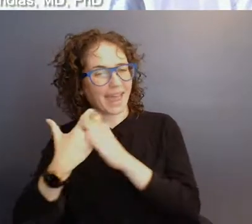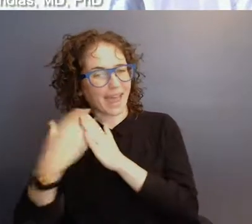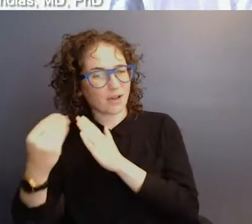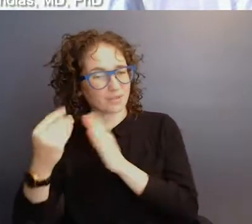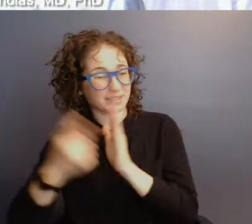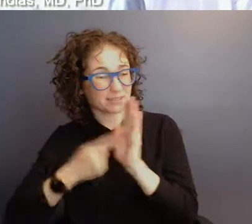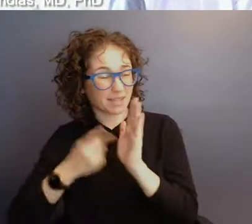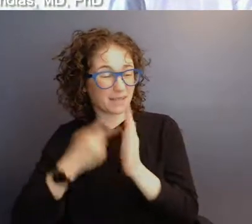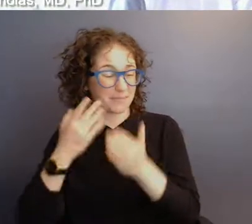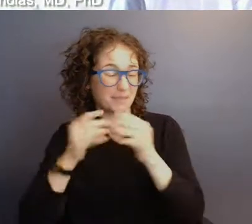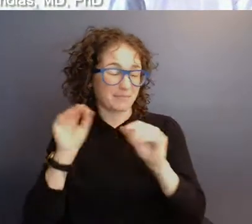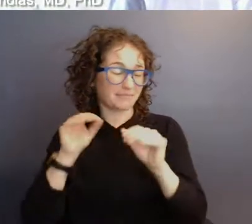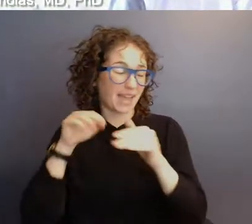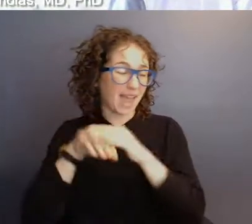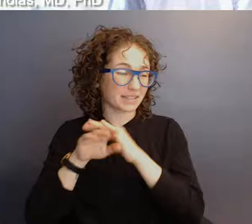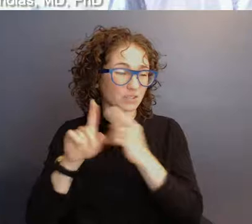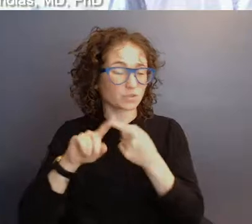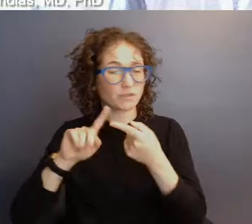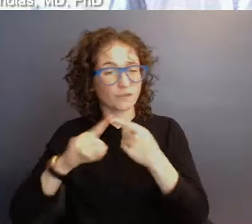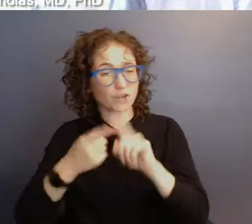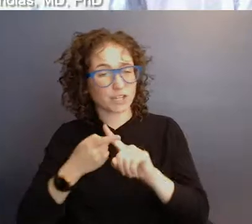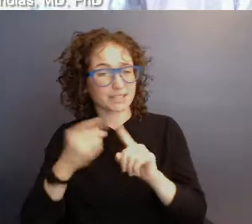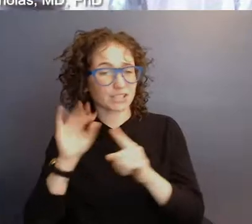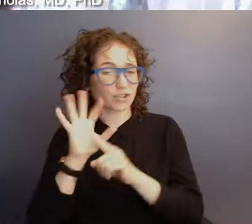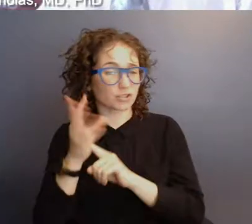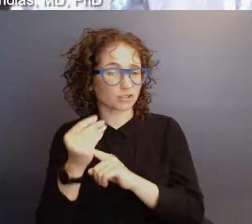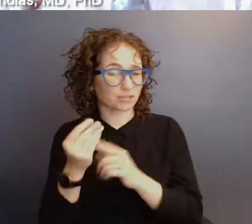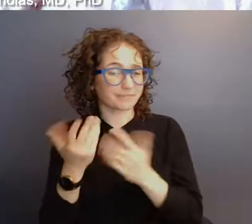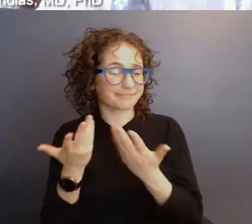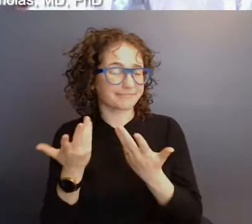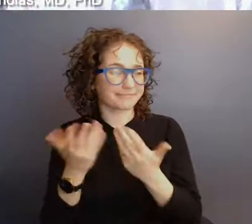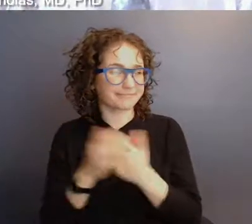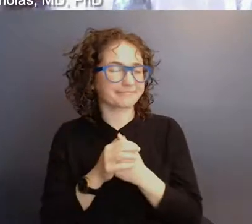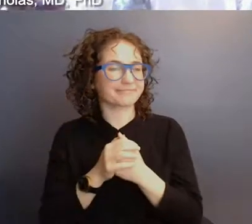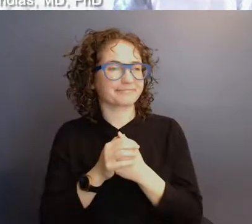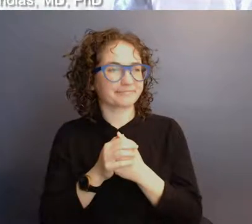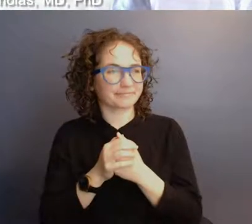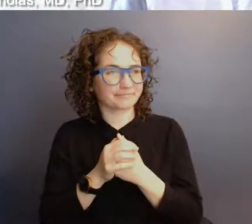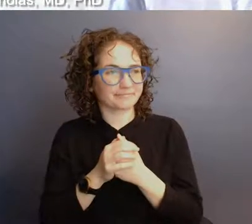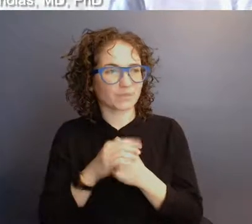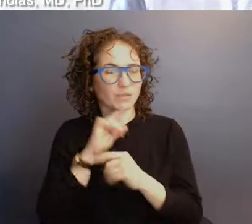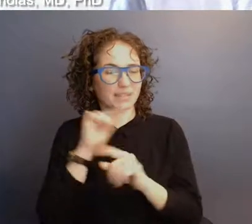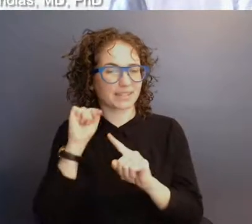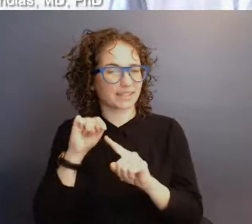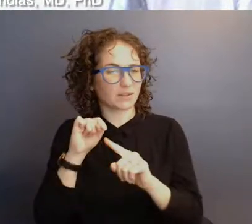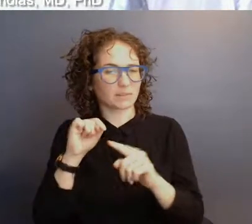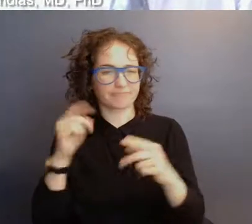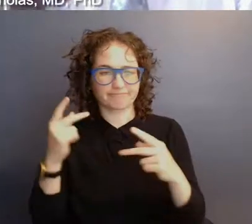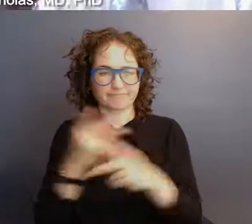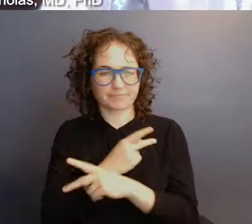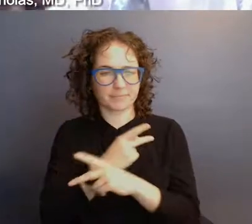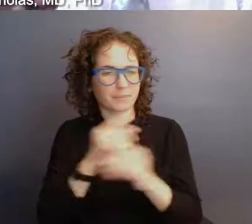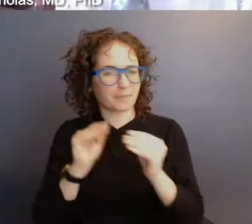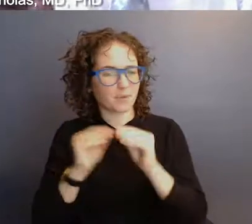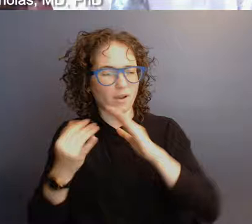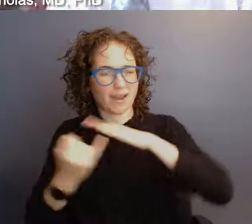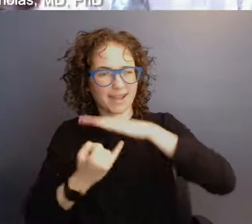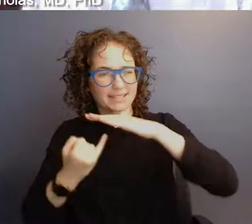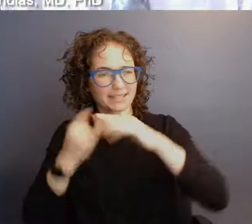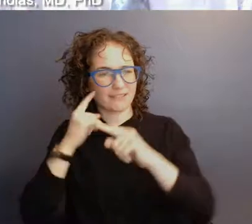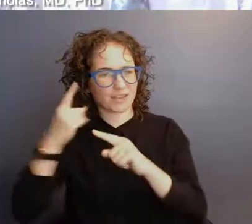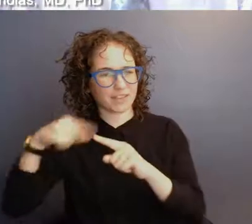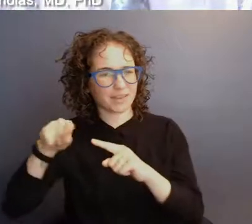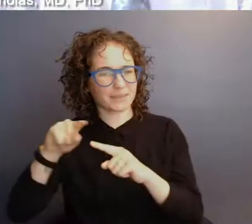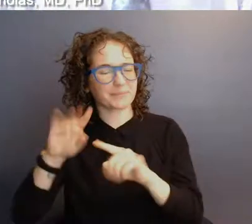have access to friends and culture. This has been even more isolating because if you think about